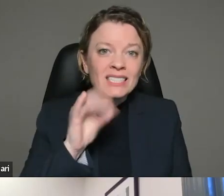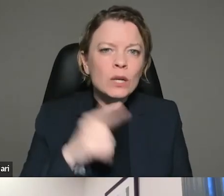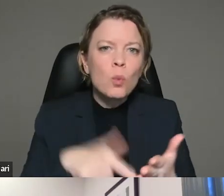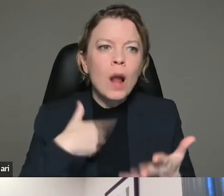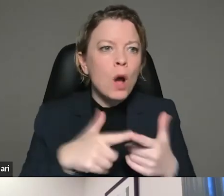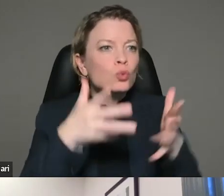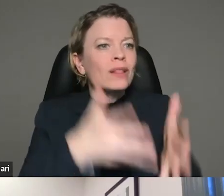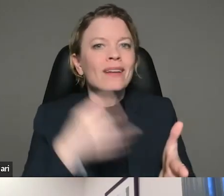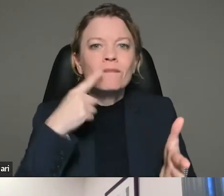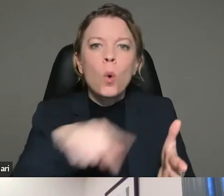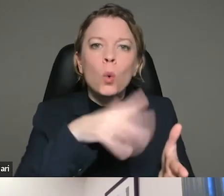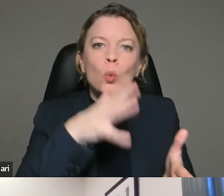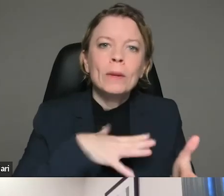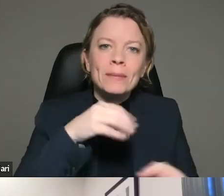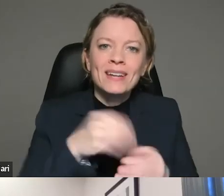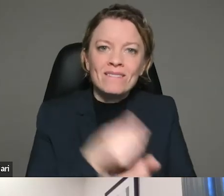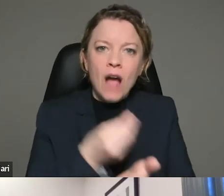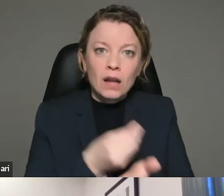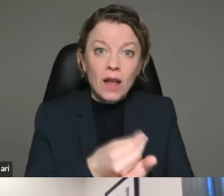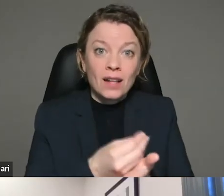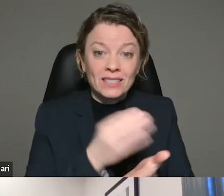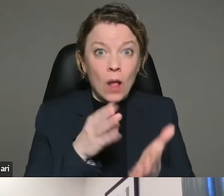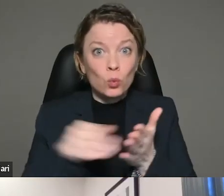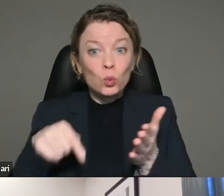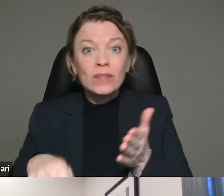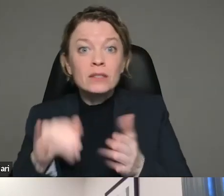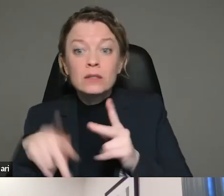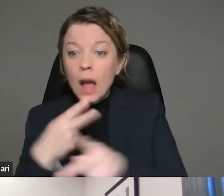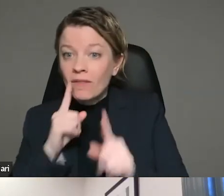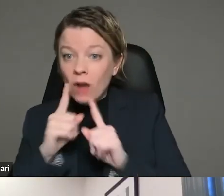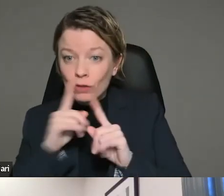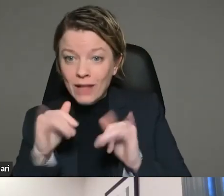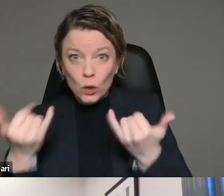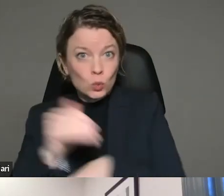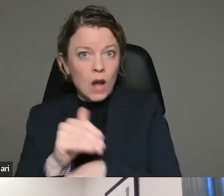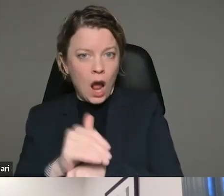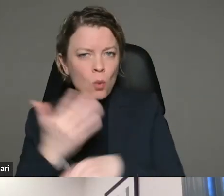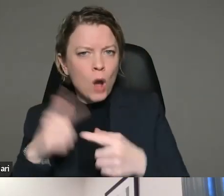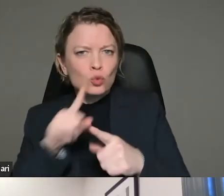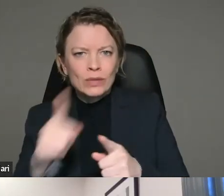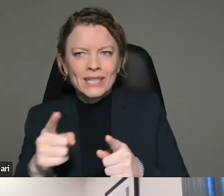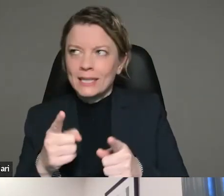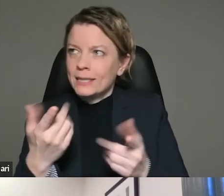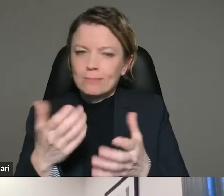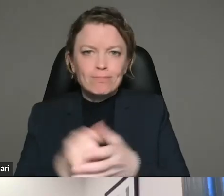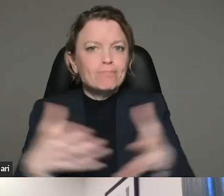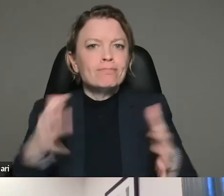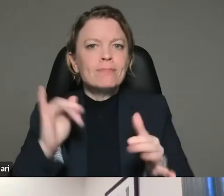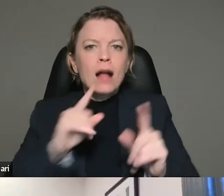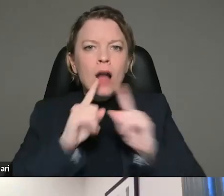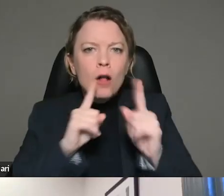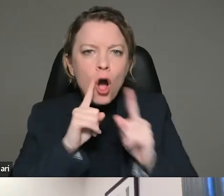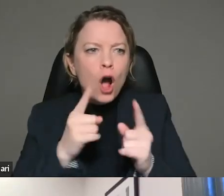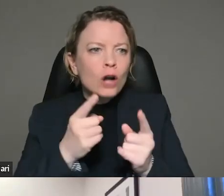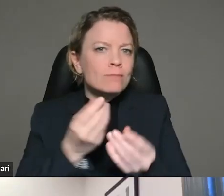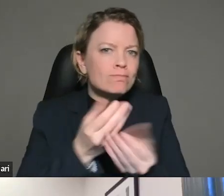it's through conversations like this where I want to make sure we're expanding the dialogue and at least sharing what's possible in terms of possible career paths.